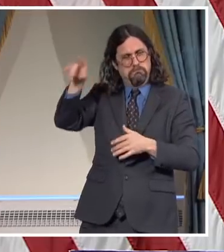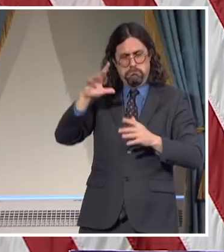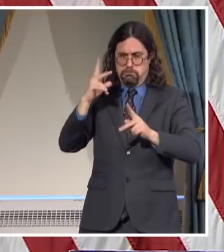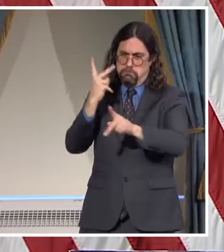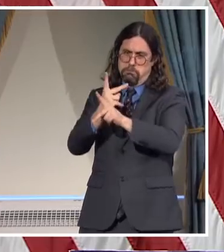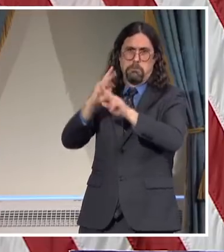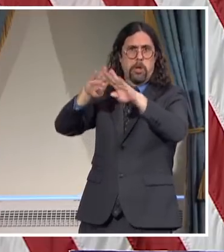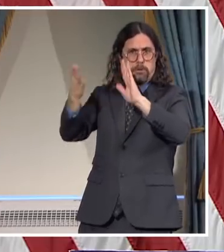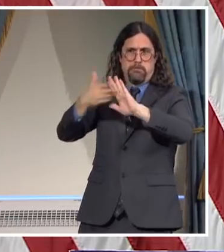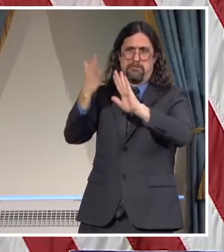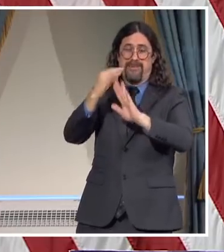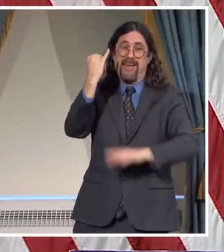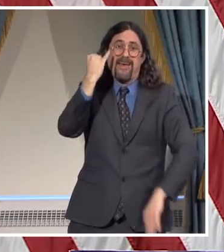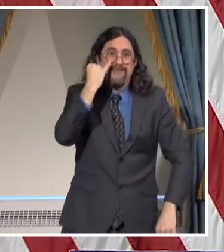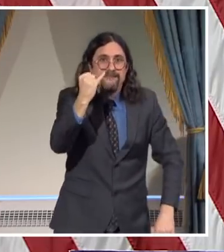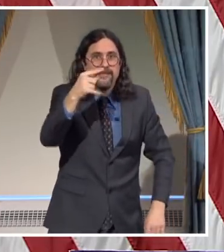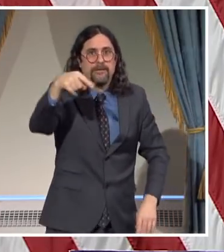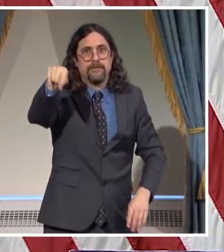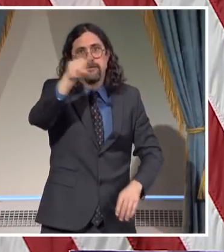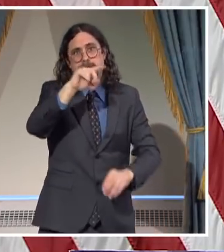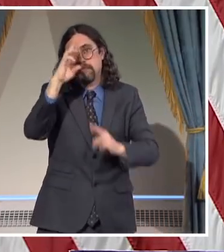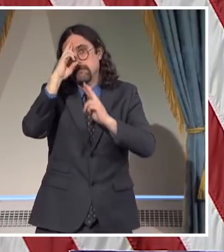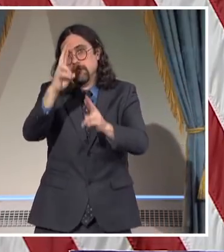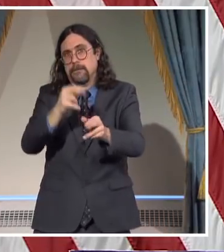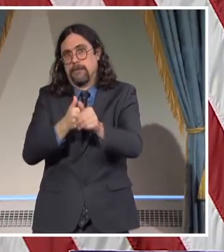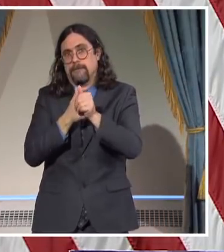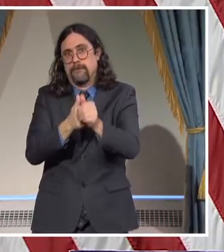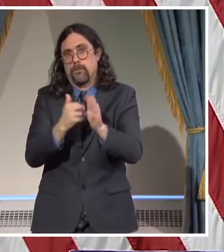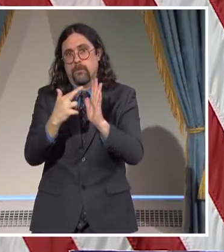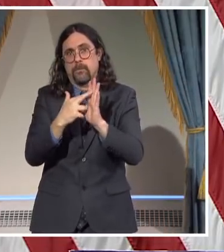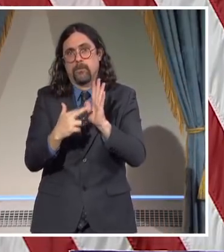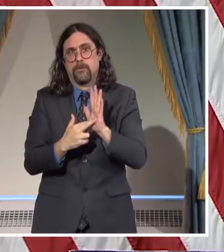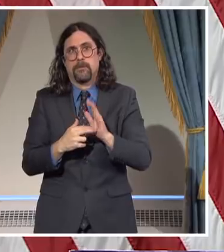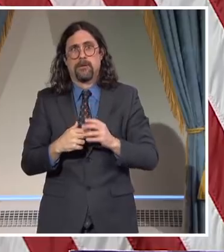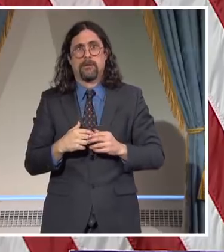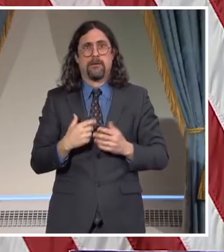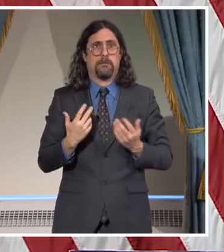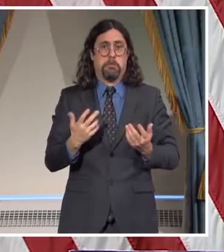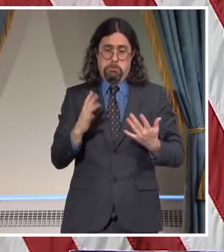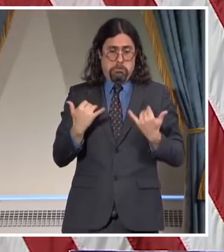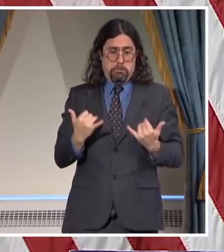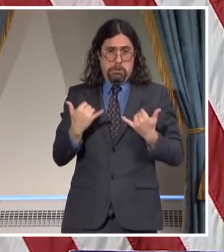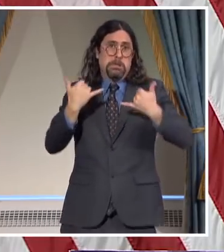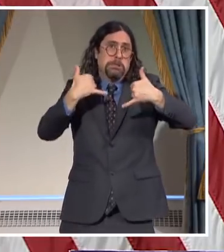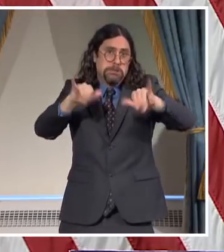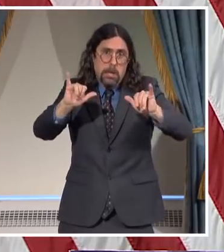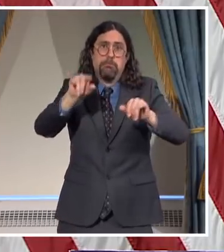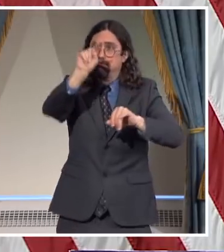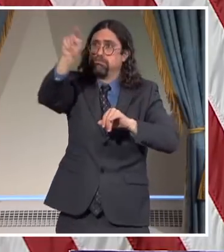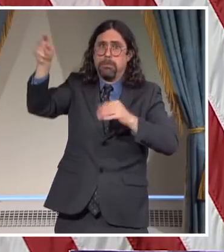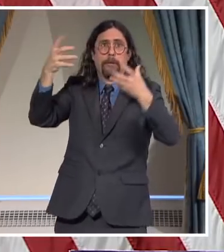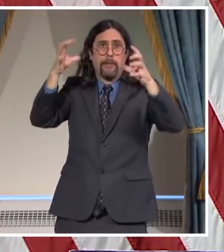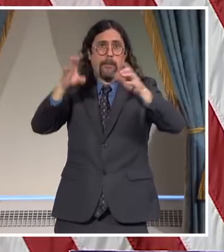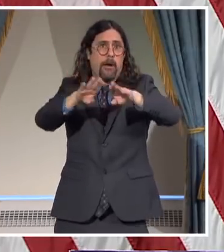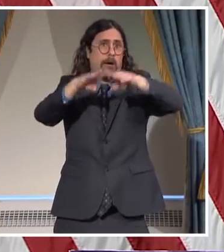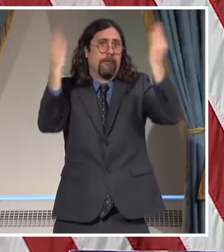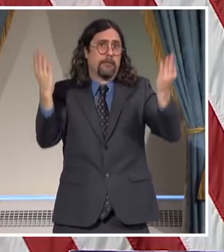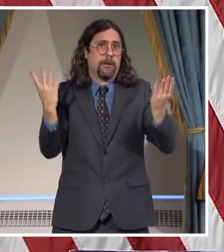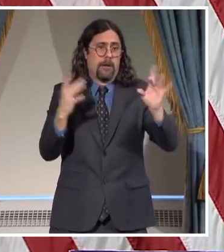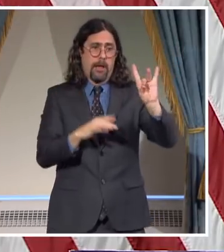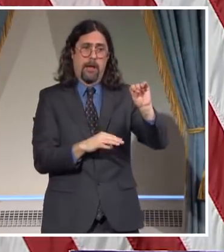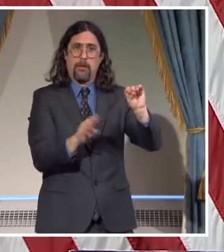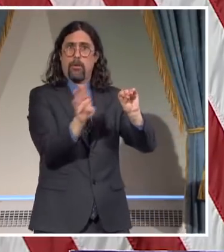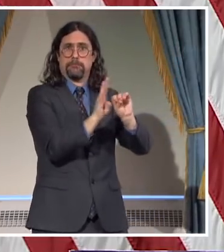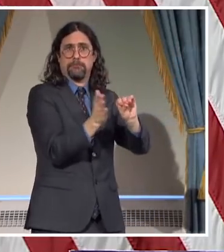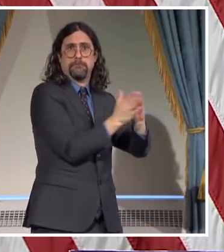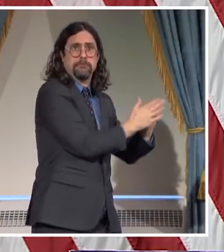basketball courts across the board, we'll do it if we have to. I don't want to do it. I want to see if we can get it right. I want to give people maximum options. But you